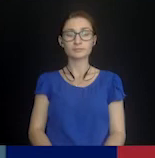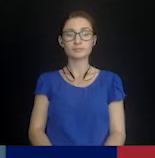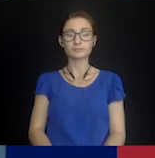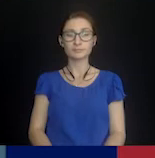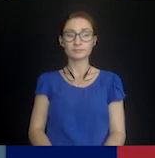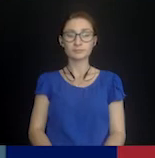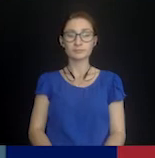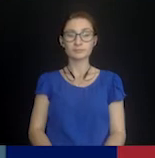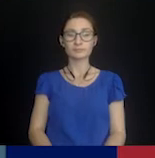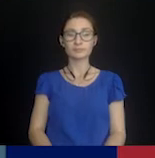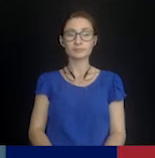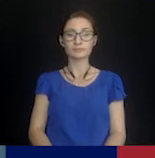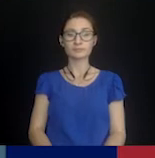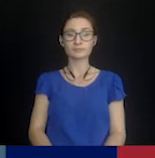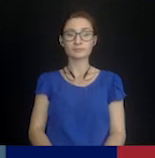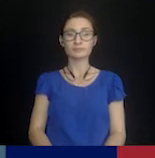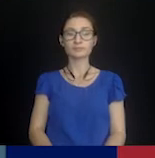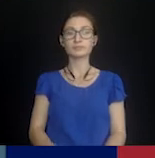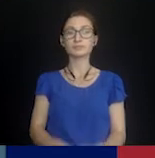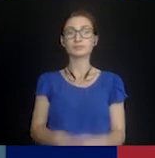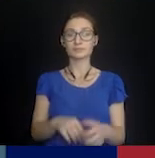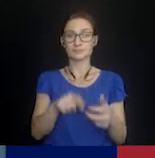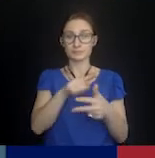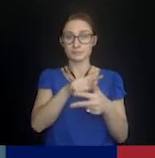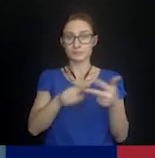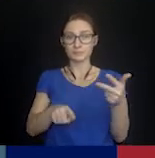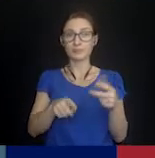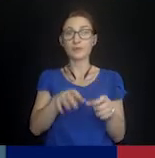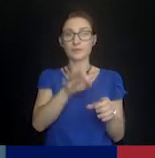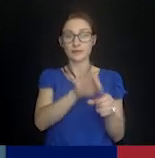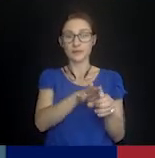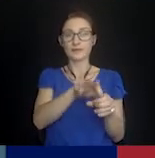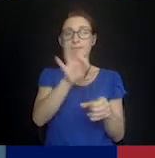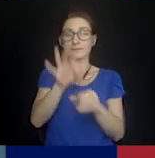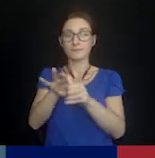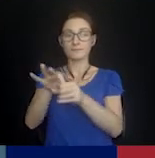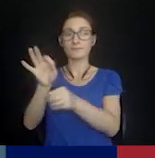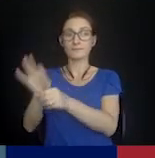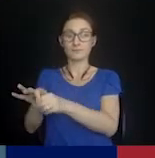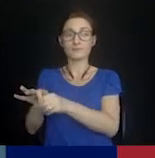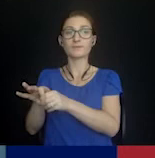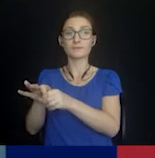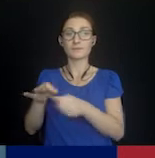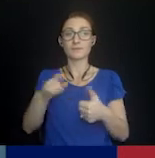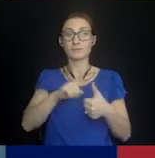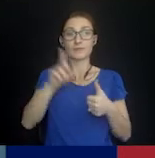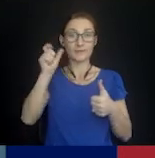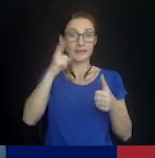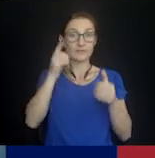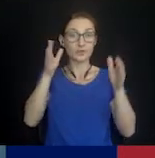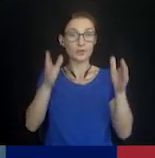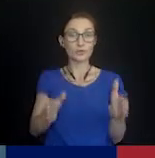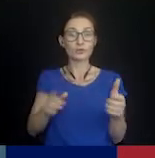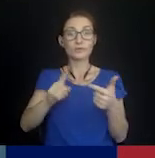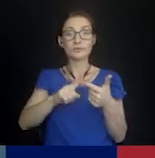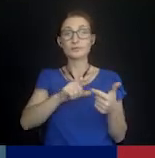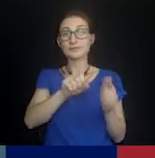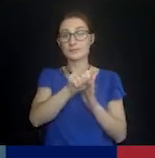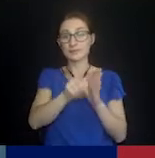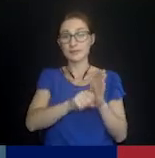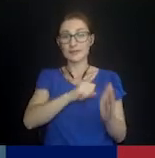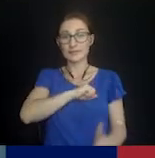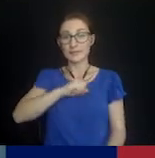between the governor's race, the state senate, and the attorney